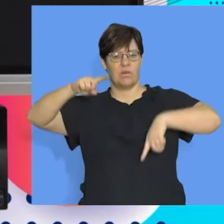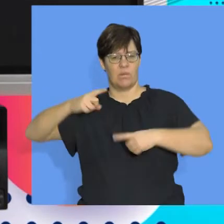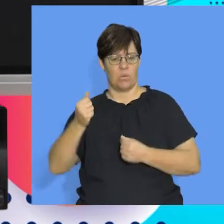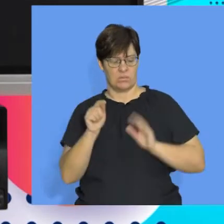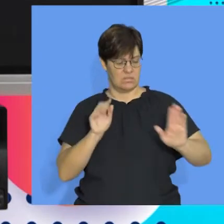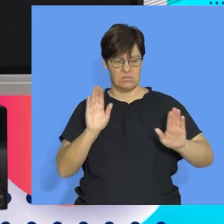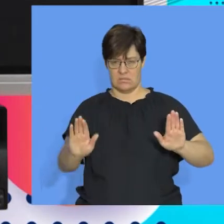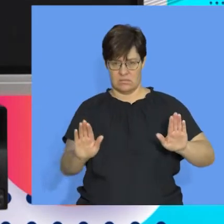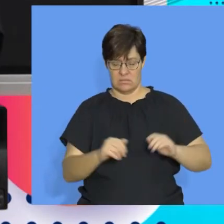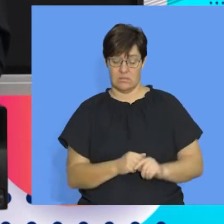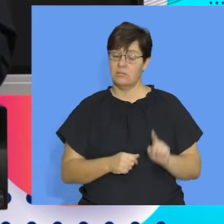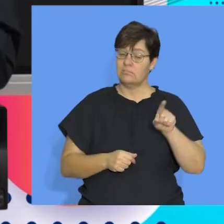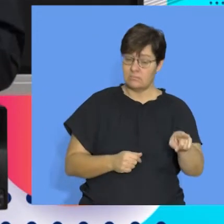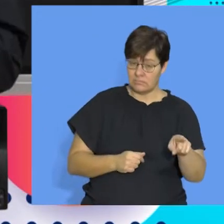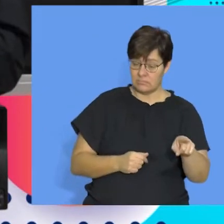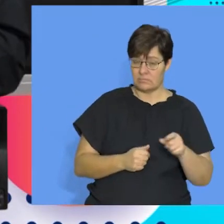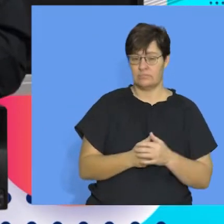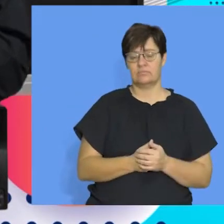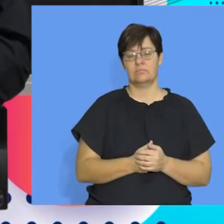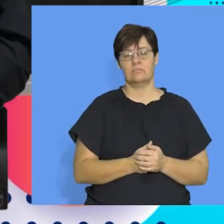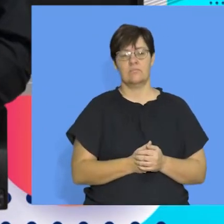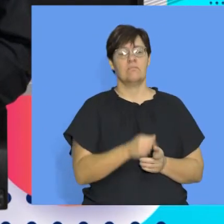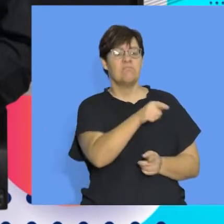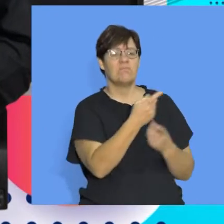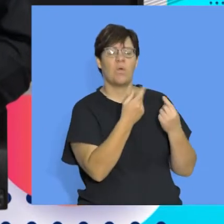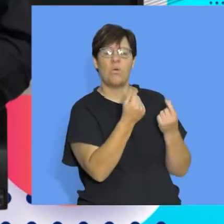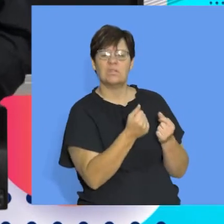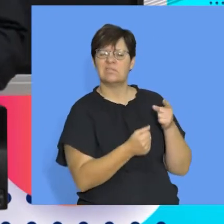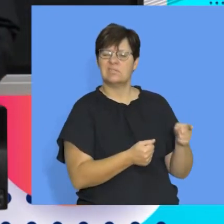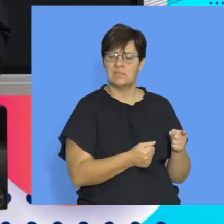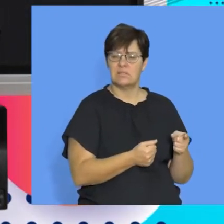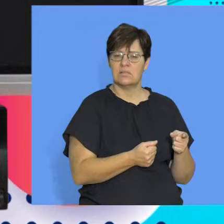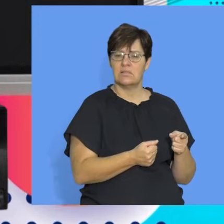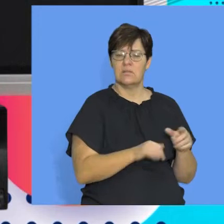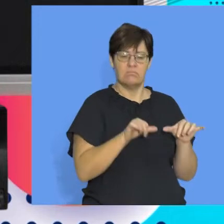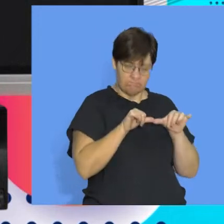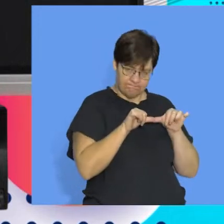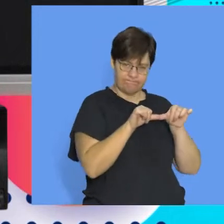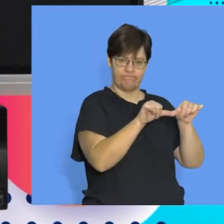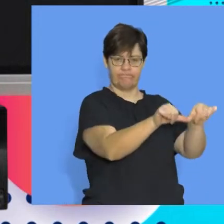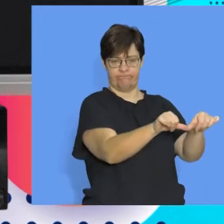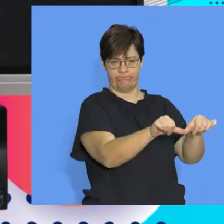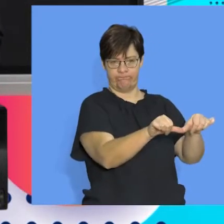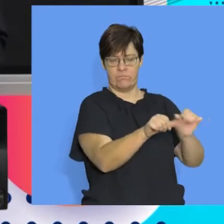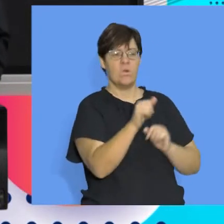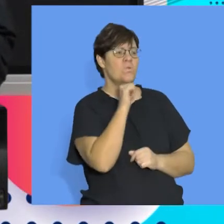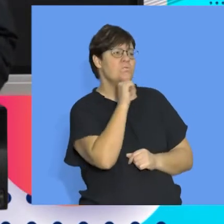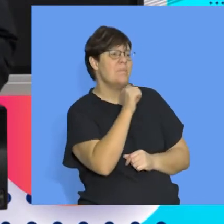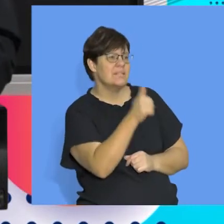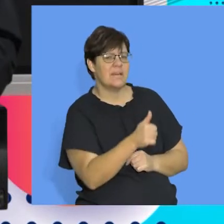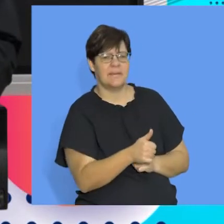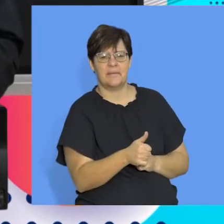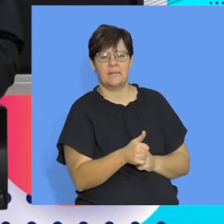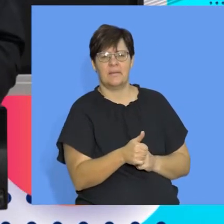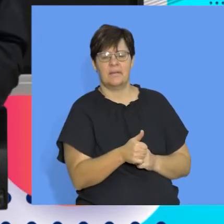firstly, fixed costs are all those costs that remain constant irrespective of